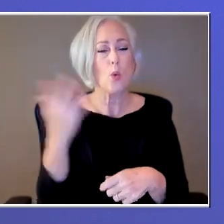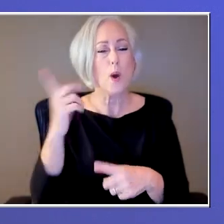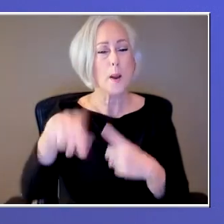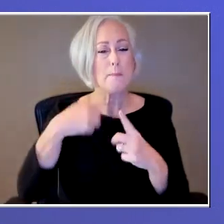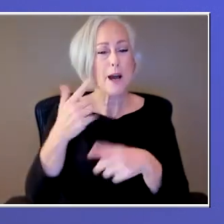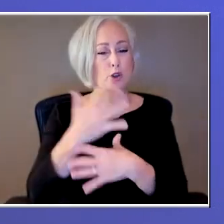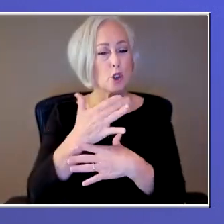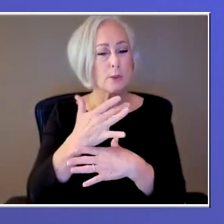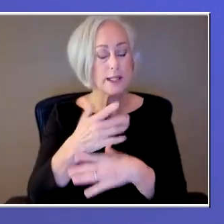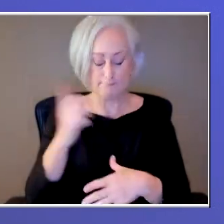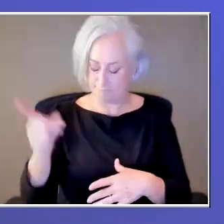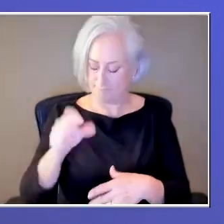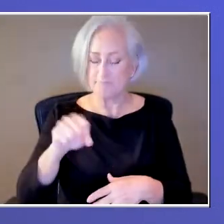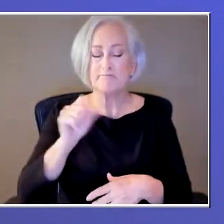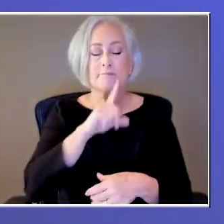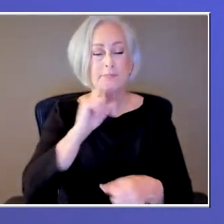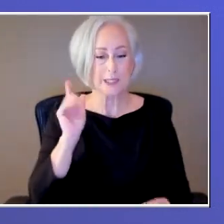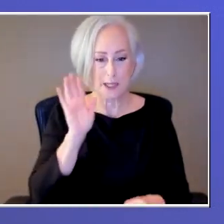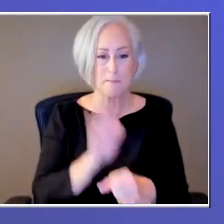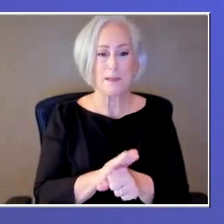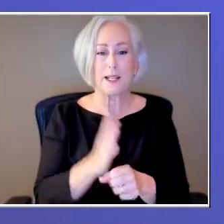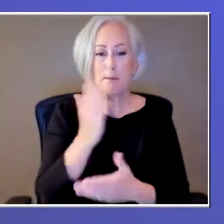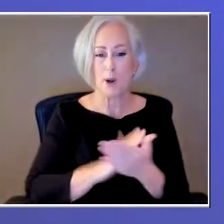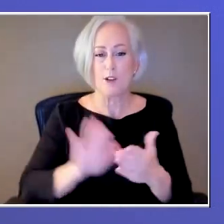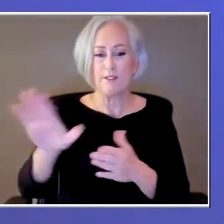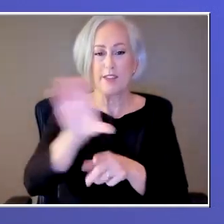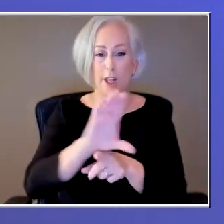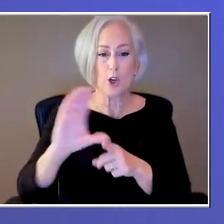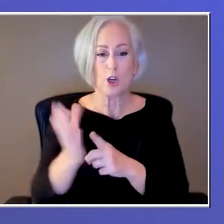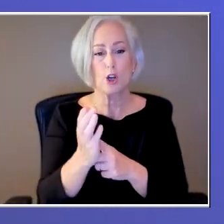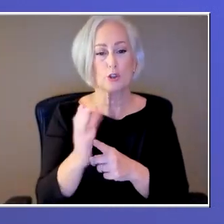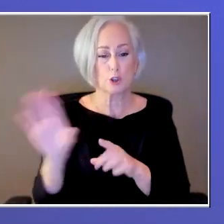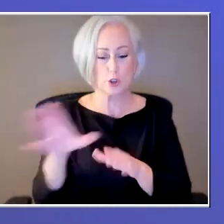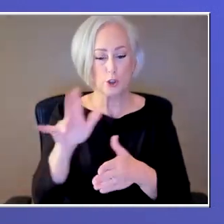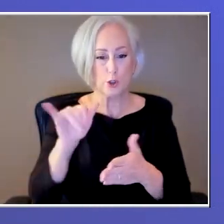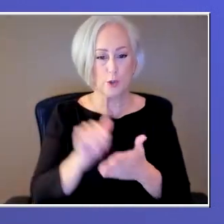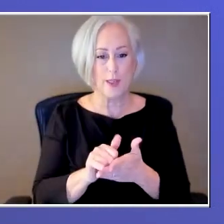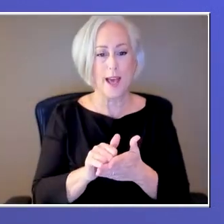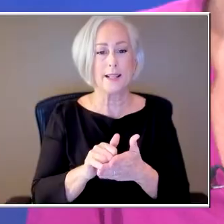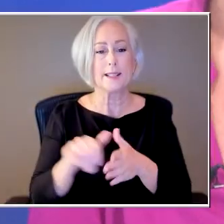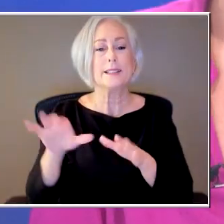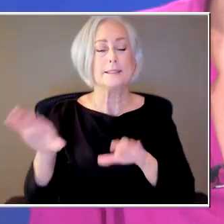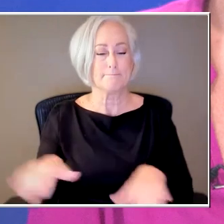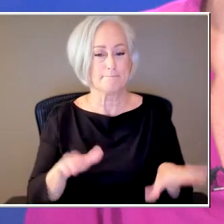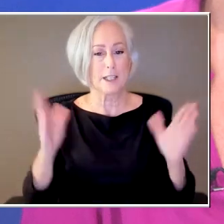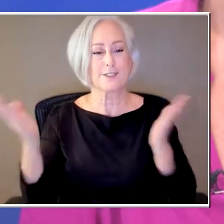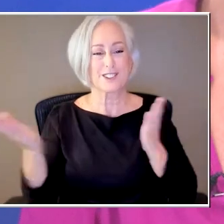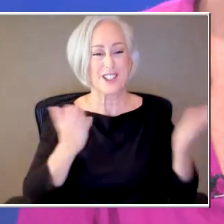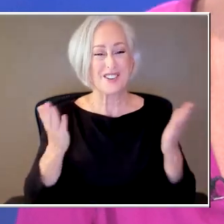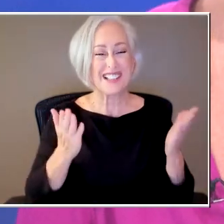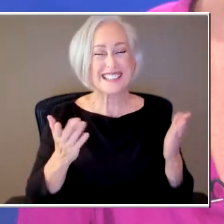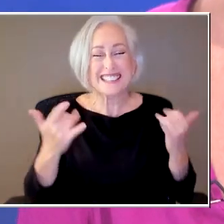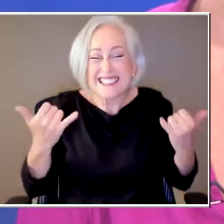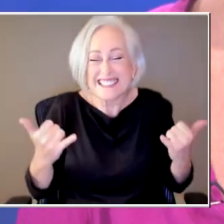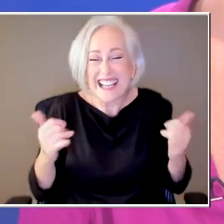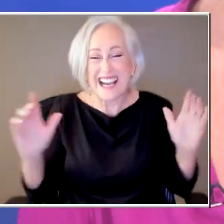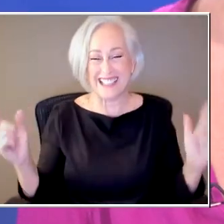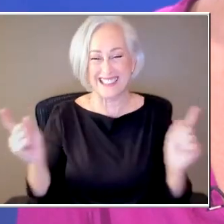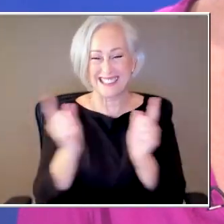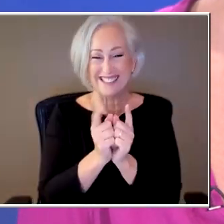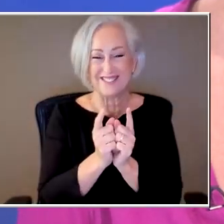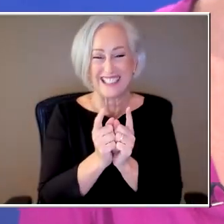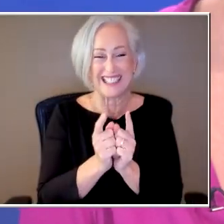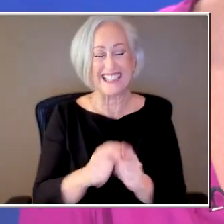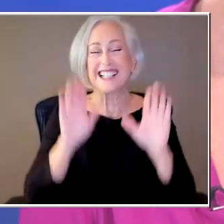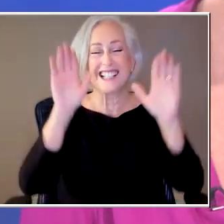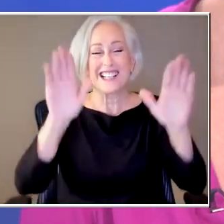committed, and it's part of the culture to do that act of service. Well, let's meet one of those wonderful